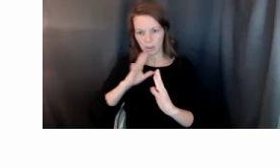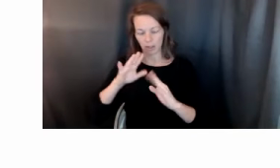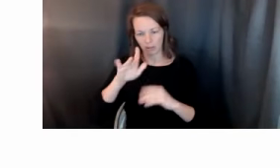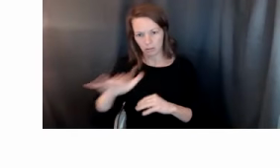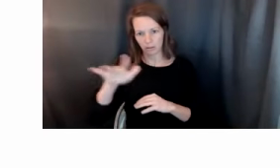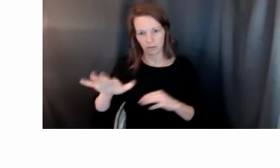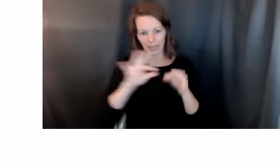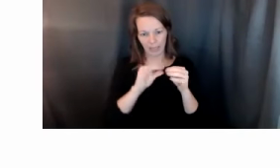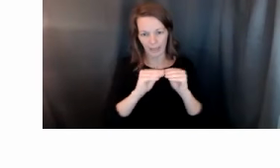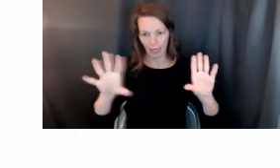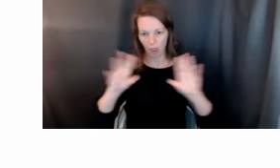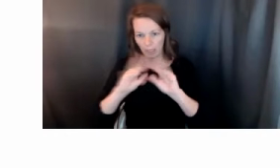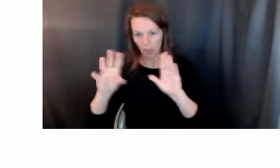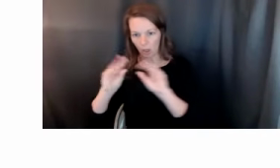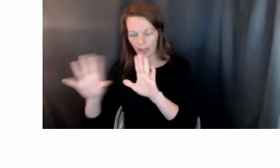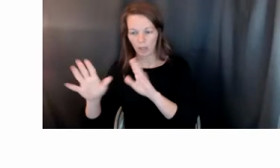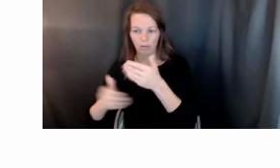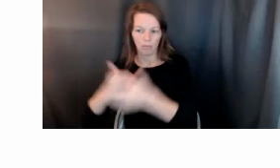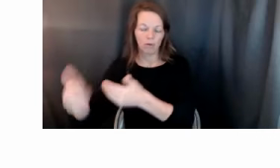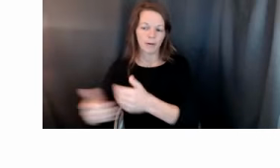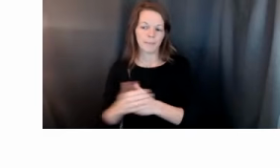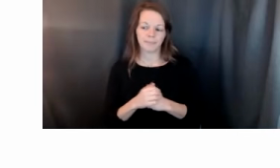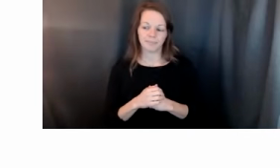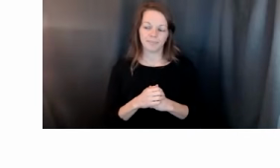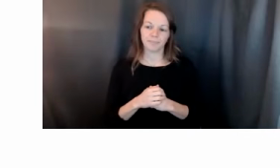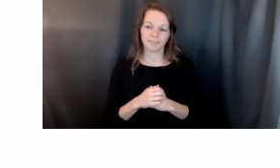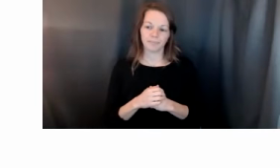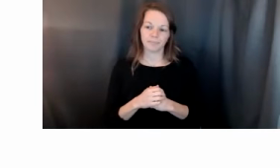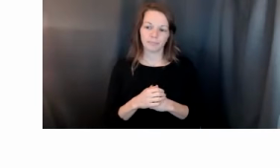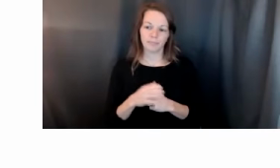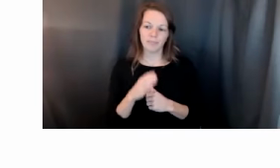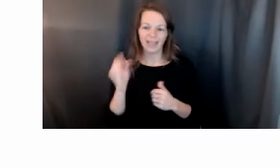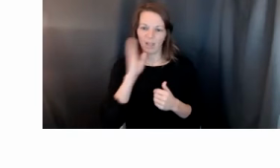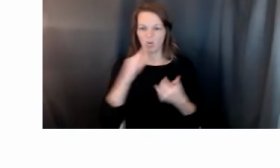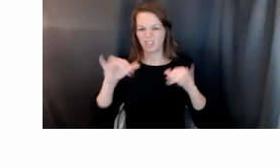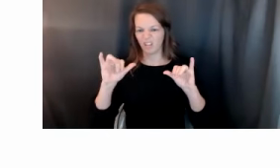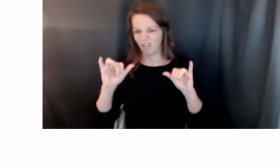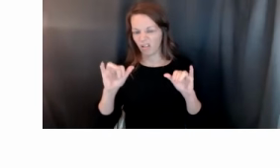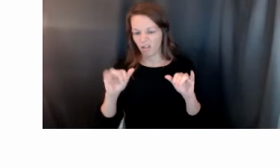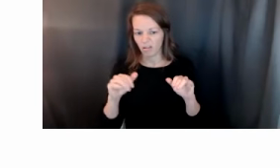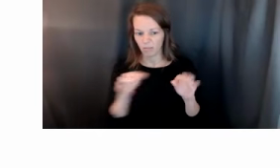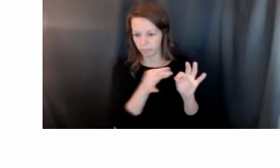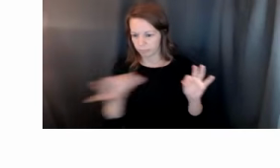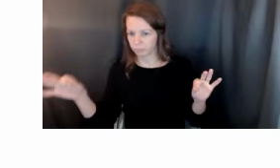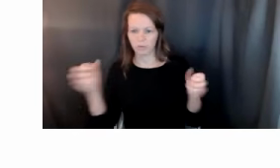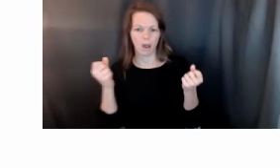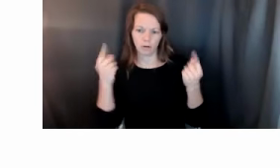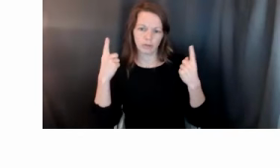in articulating an item, and they will still remain intelligible.